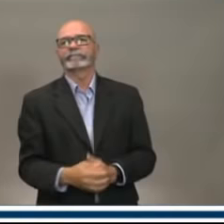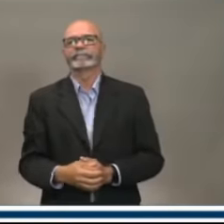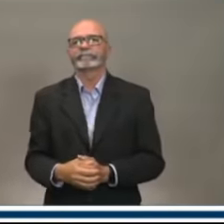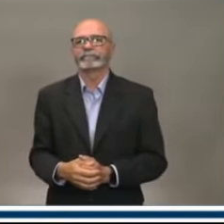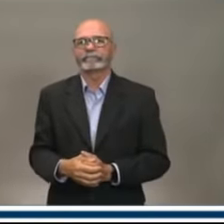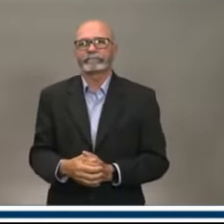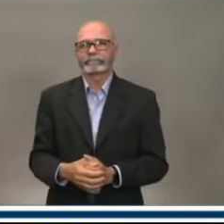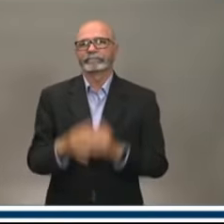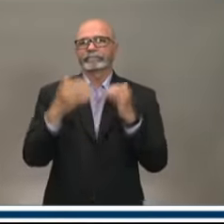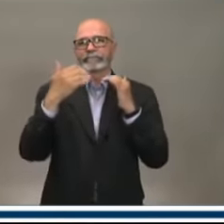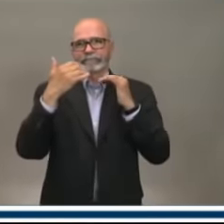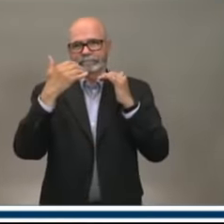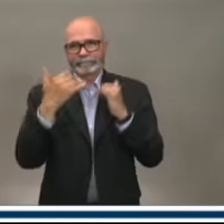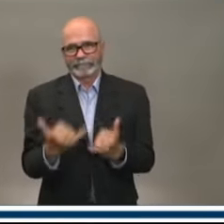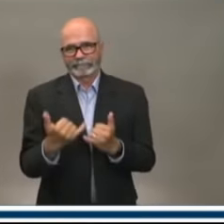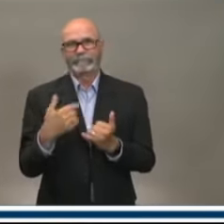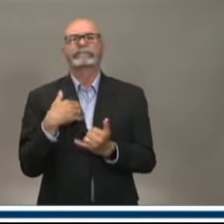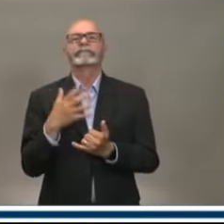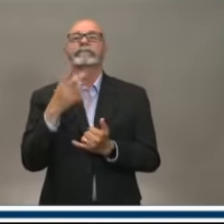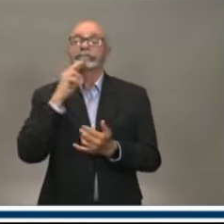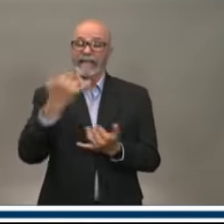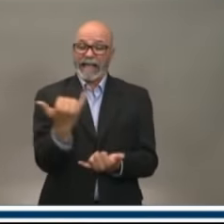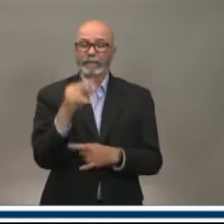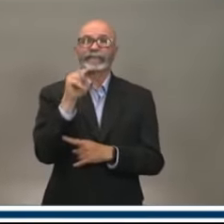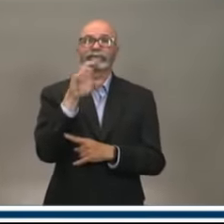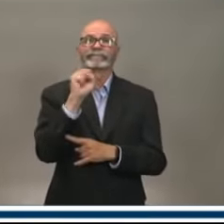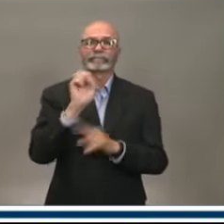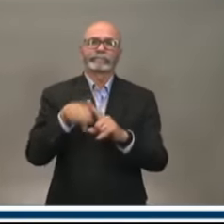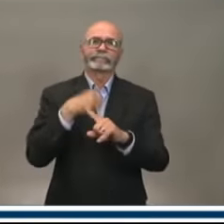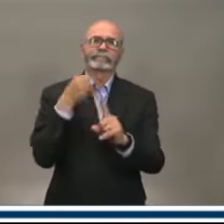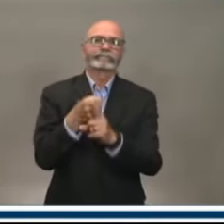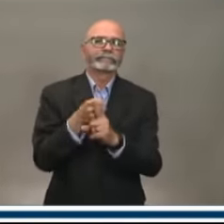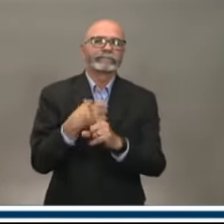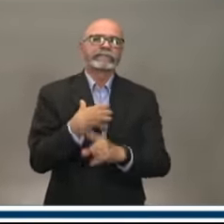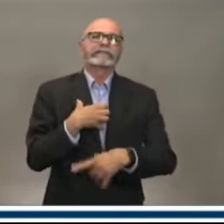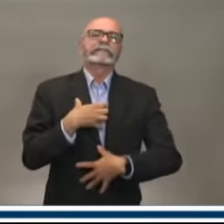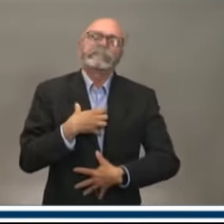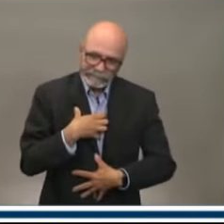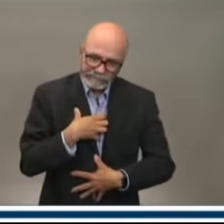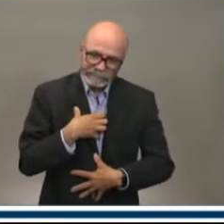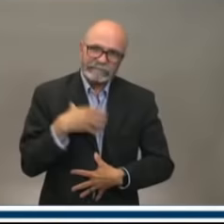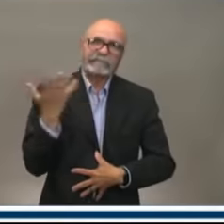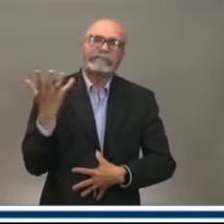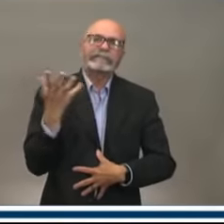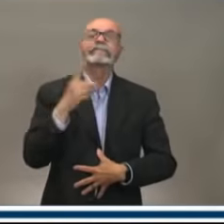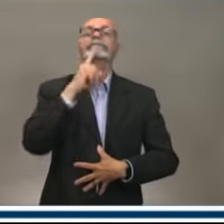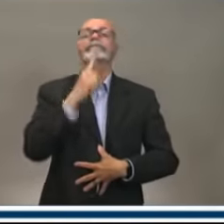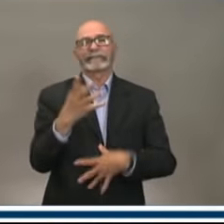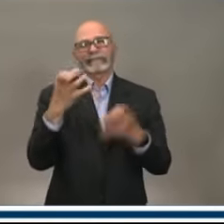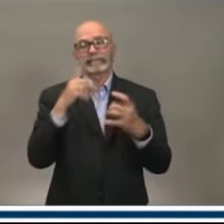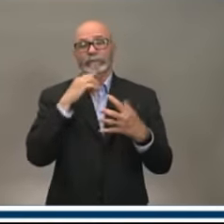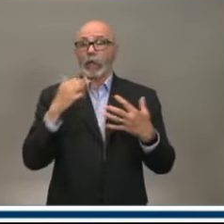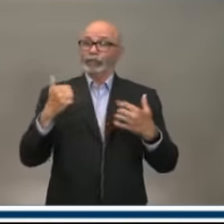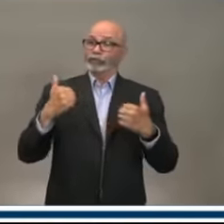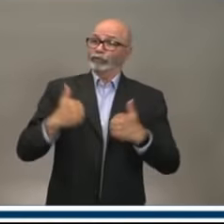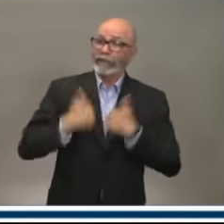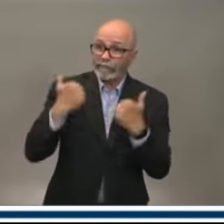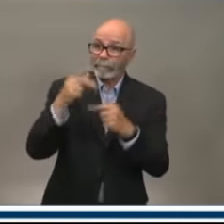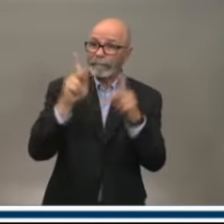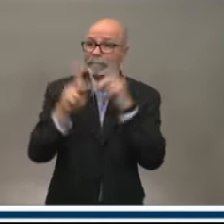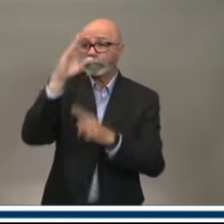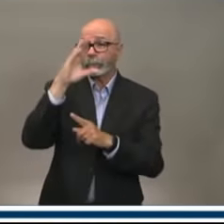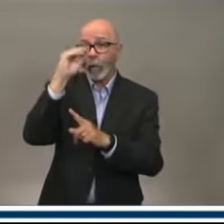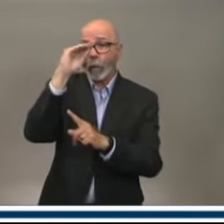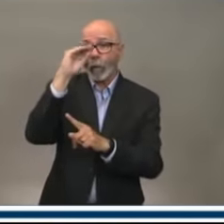it's devastating to have to talk about the recovery operation underway for 3-year-old Dylan Eller. To his family, it's hard to find the